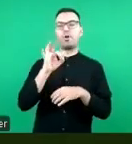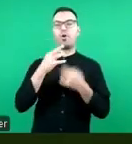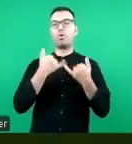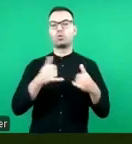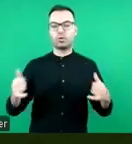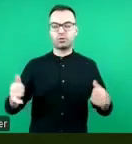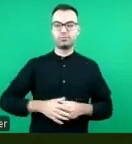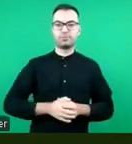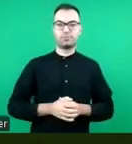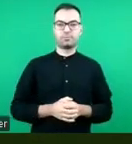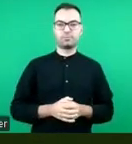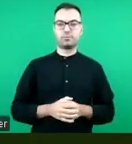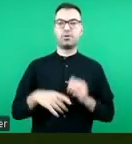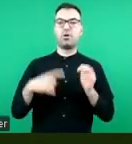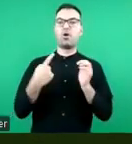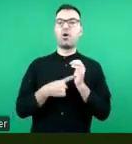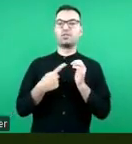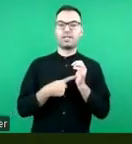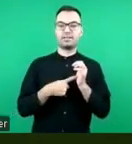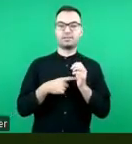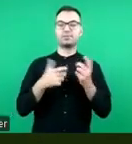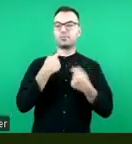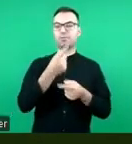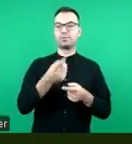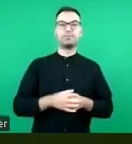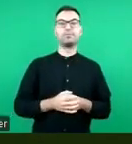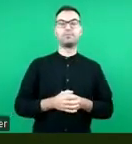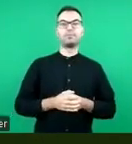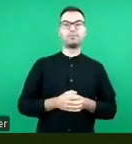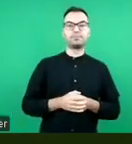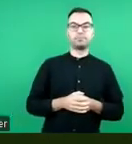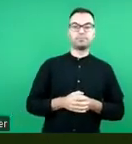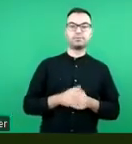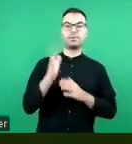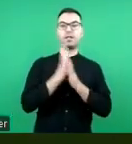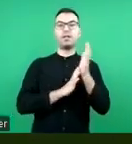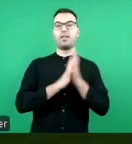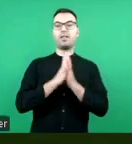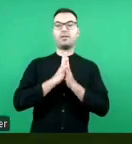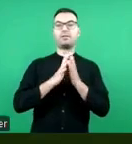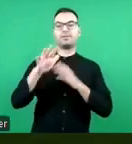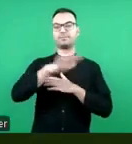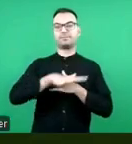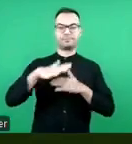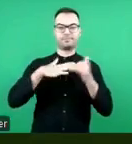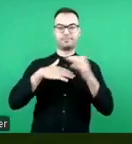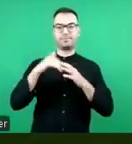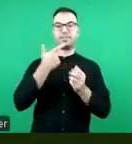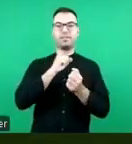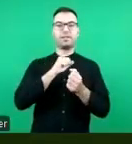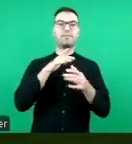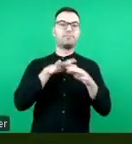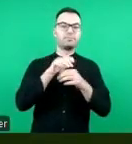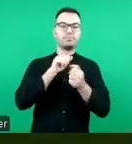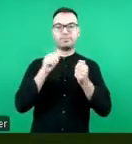So the last point here is the forest structures actually in disturbed forest. Again, some